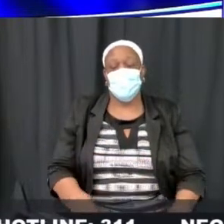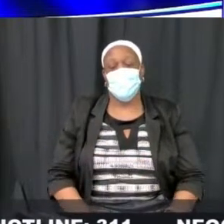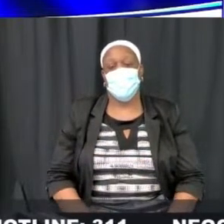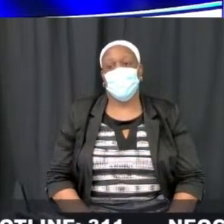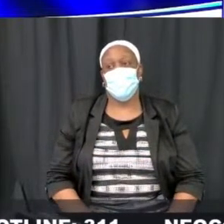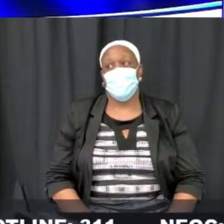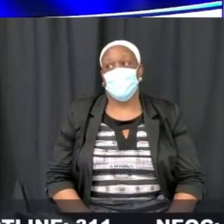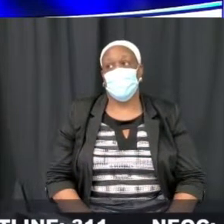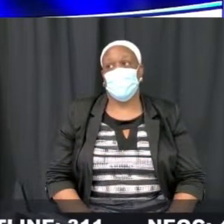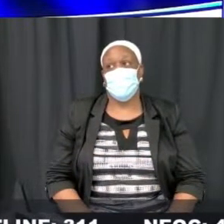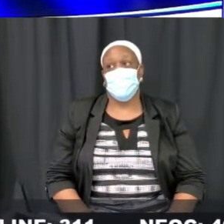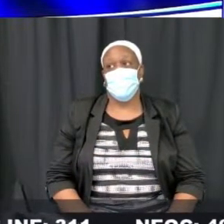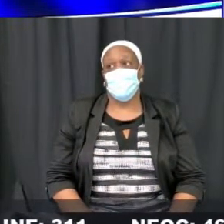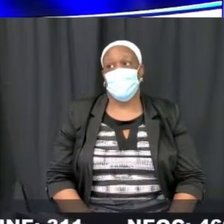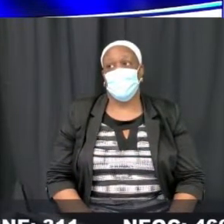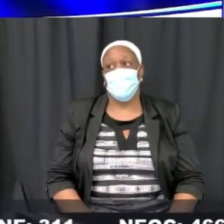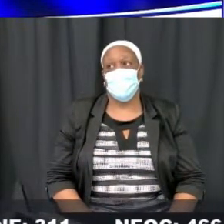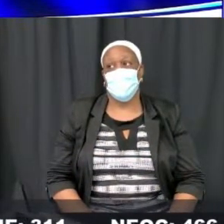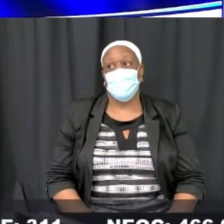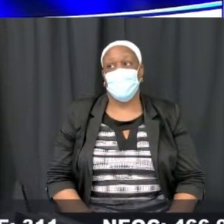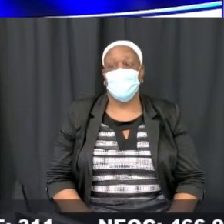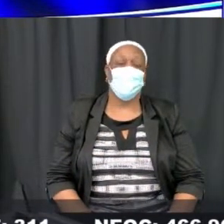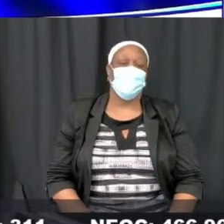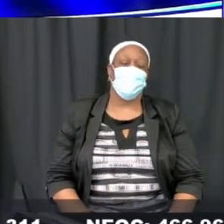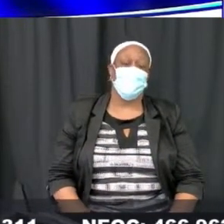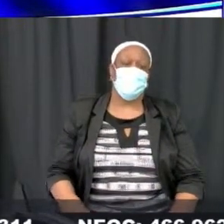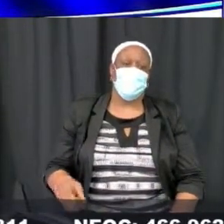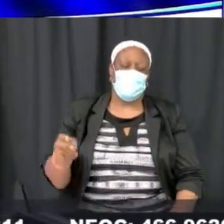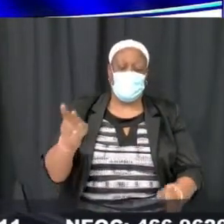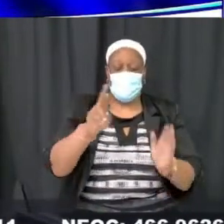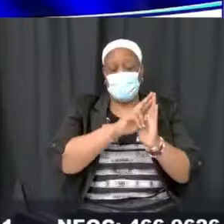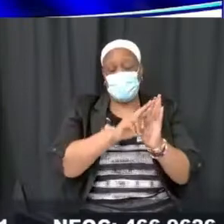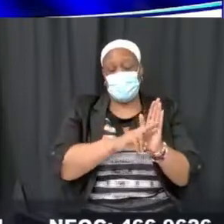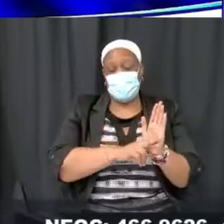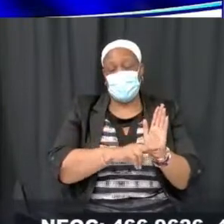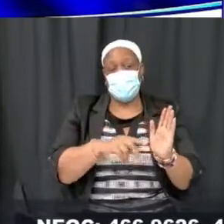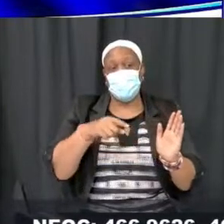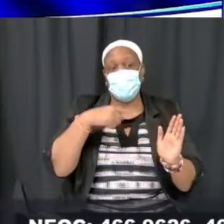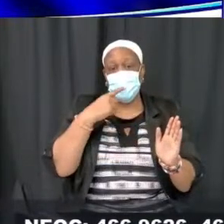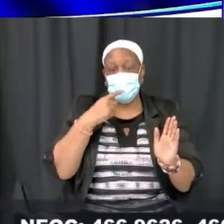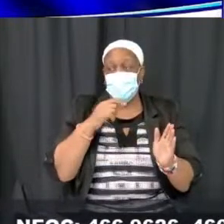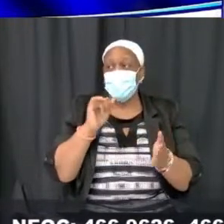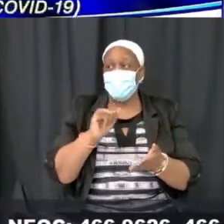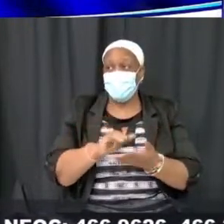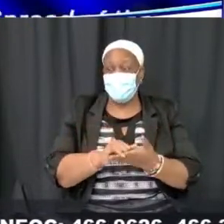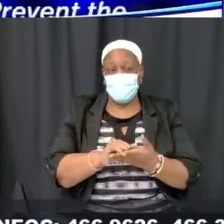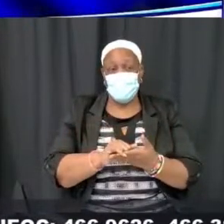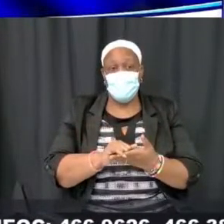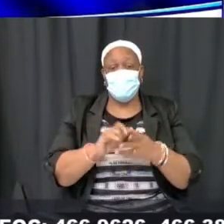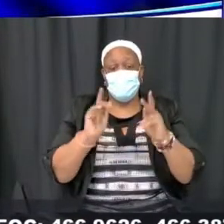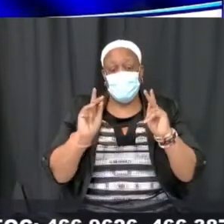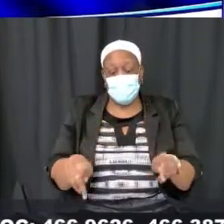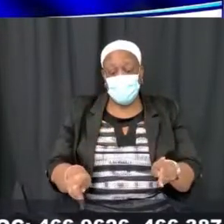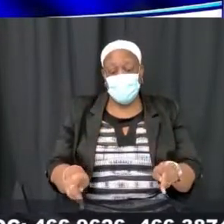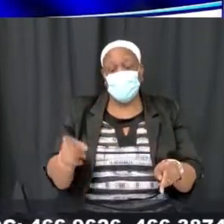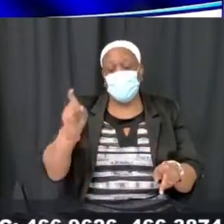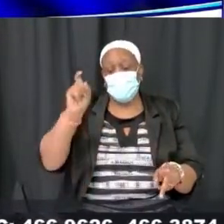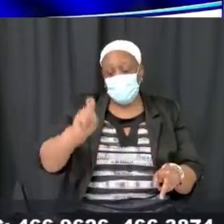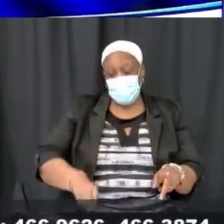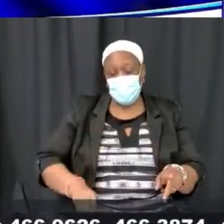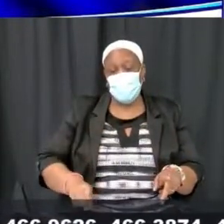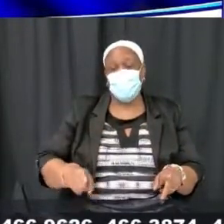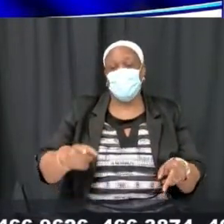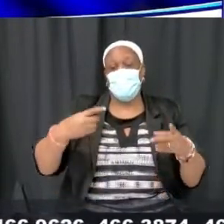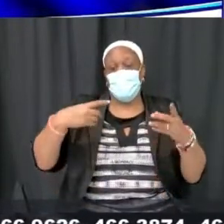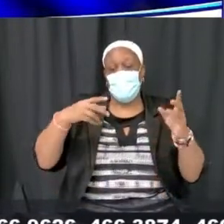Regulation 15.1 requires all persons while attending any business place to comply with the COVID-19